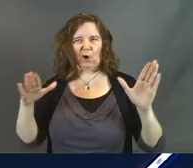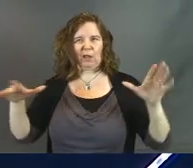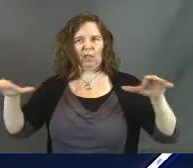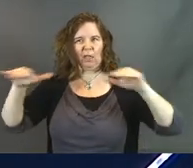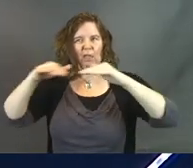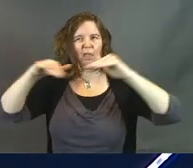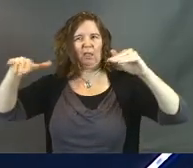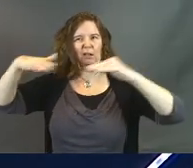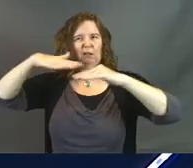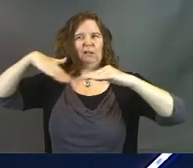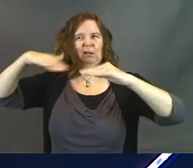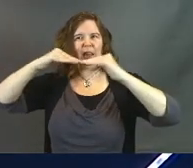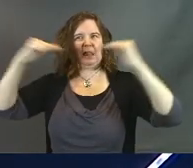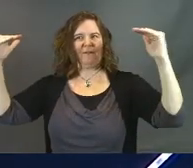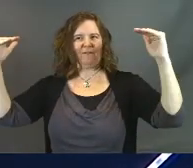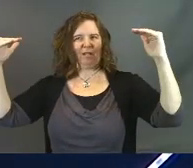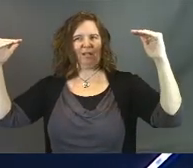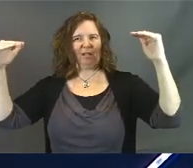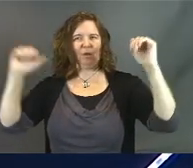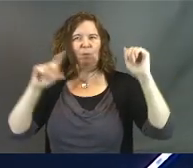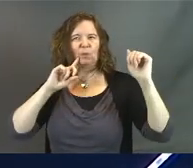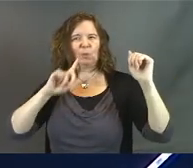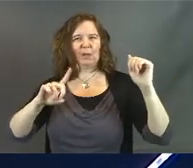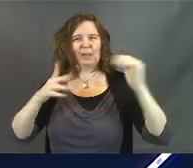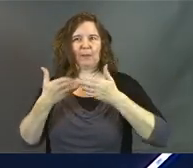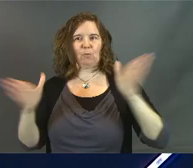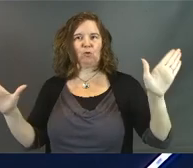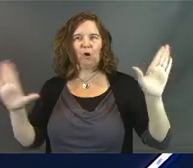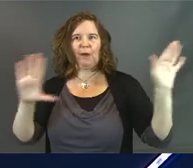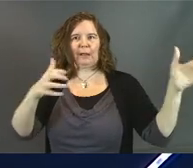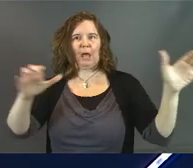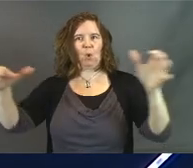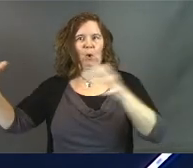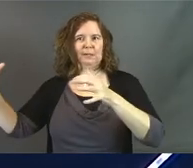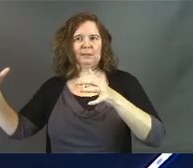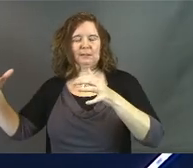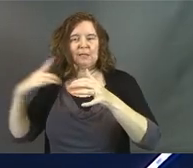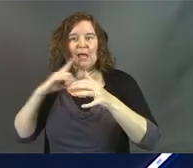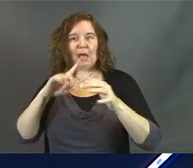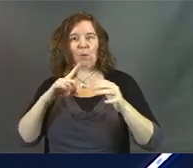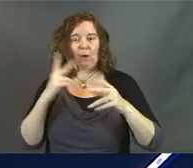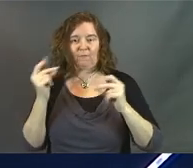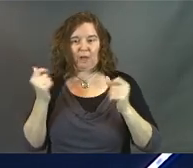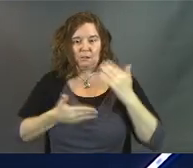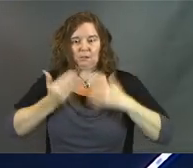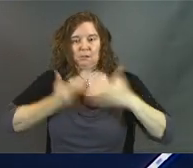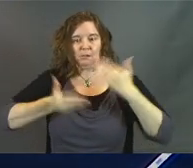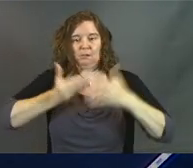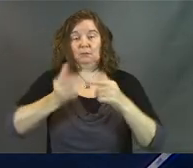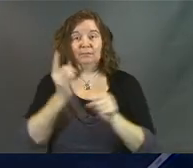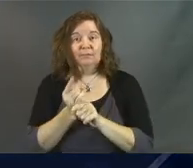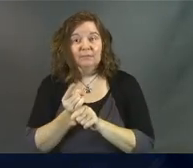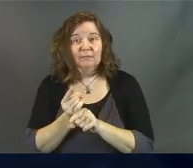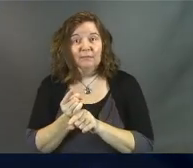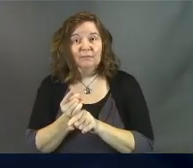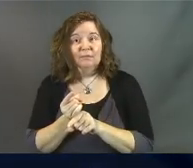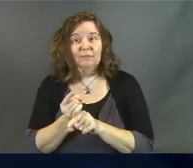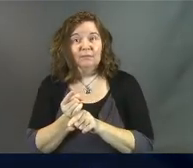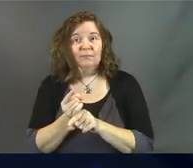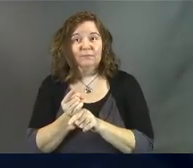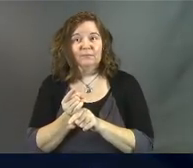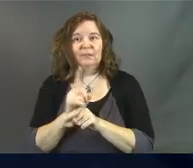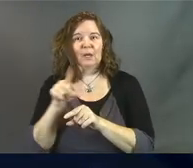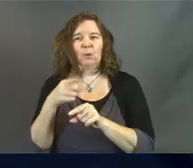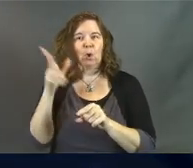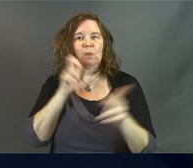generic level, with really broad categories. And we're moving so fast, aren't we?